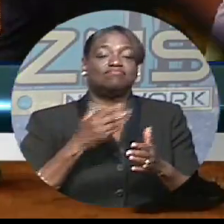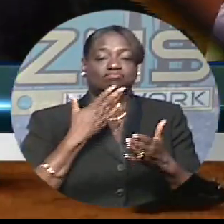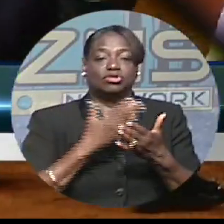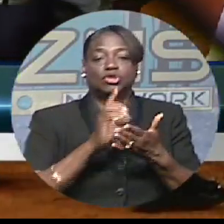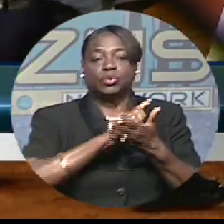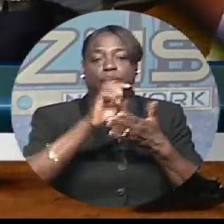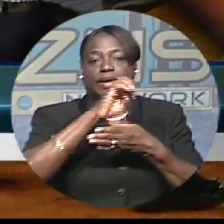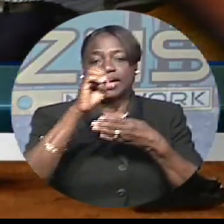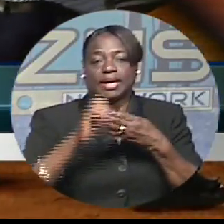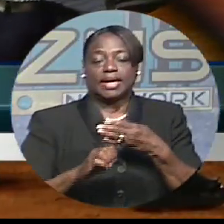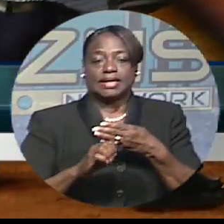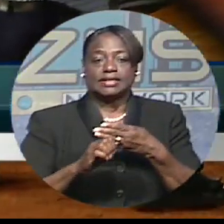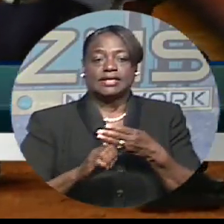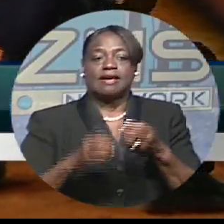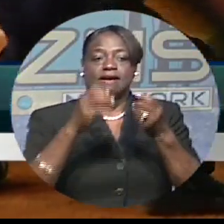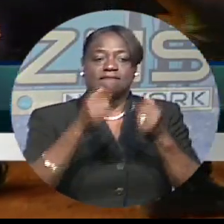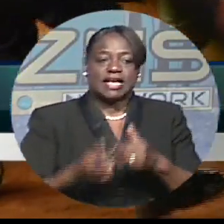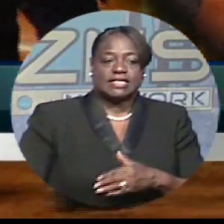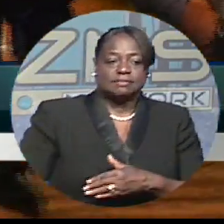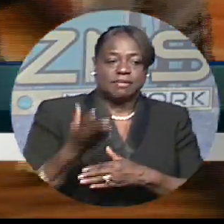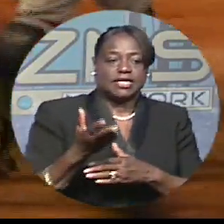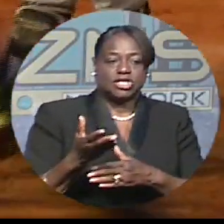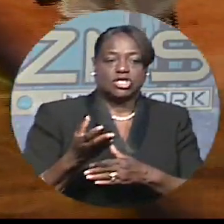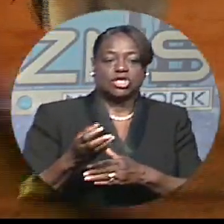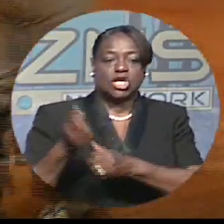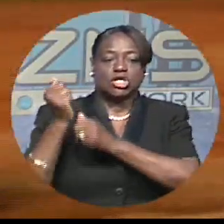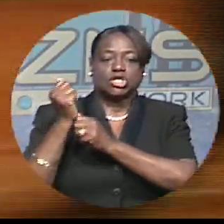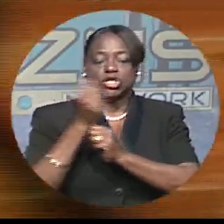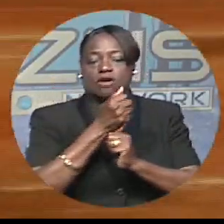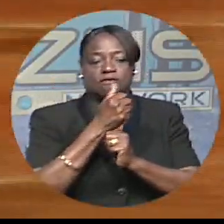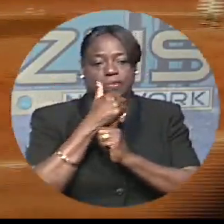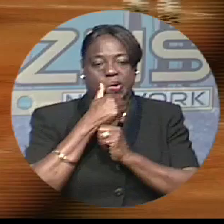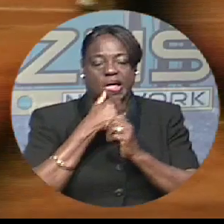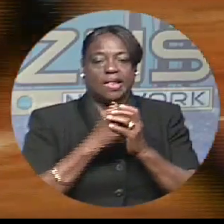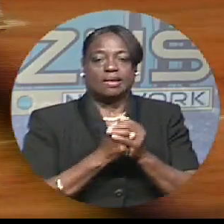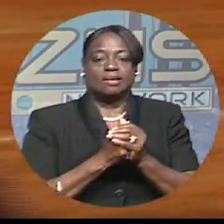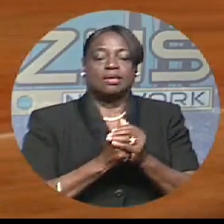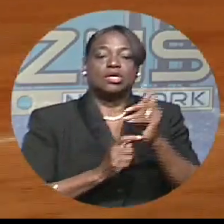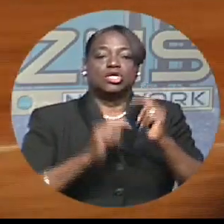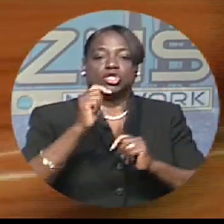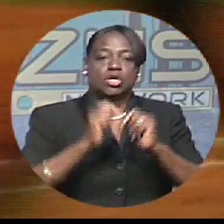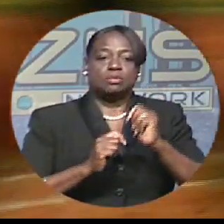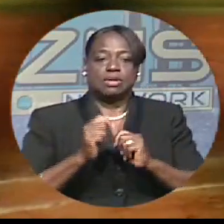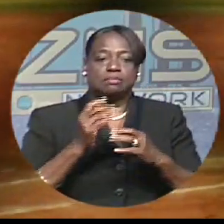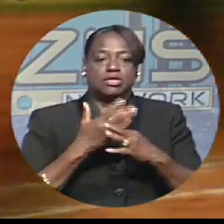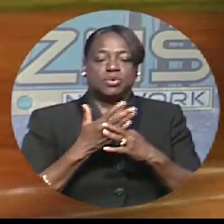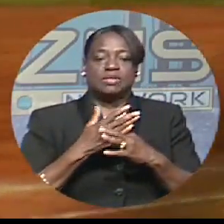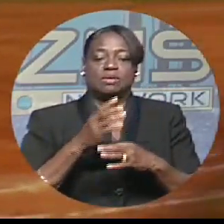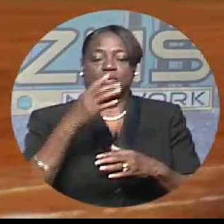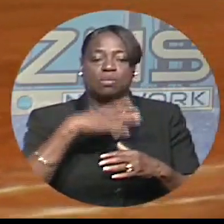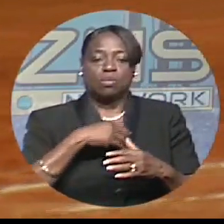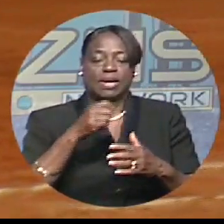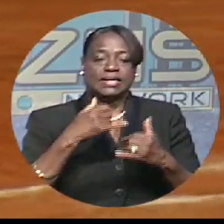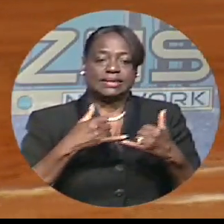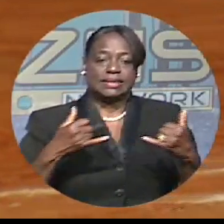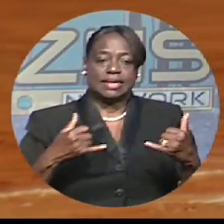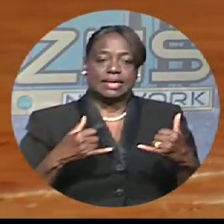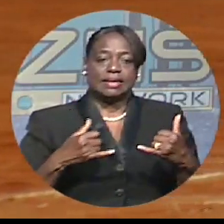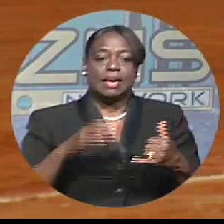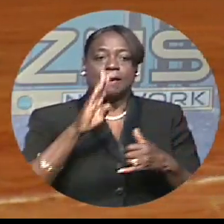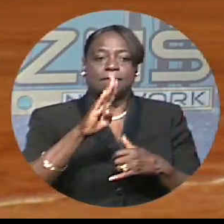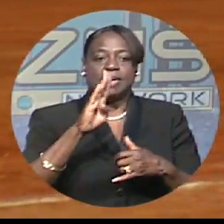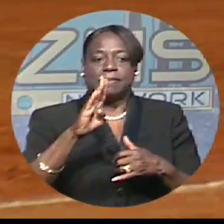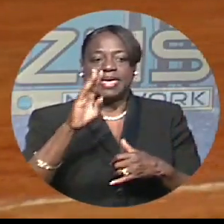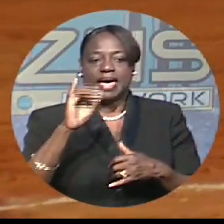ECAS Men's Fast Pitch Softball Tournament. Four teams, including the Bahamas, playing between the white lines. Arnold Liston from the VVI